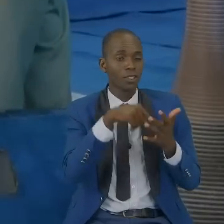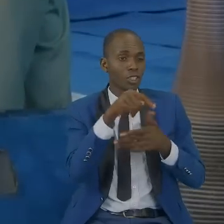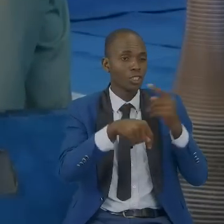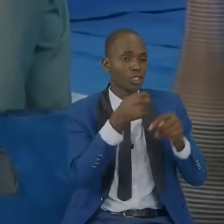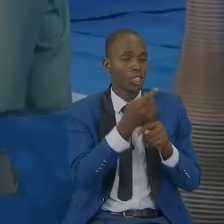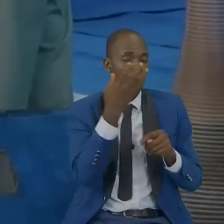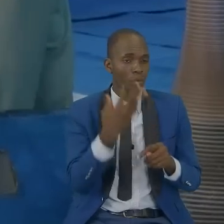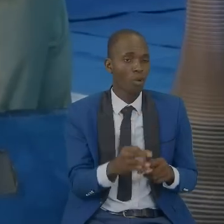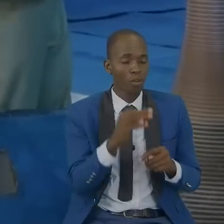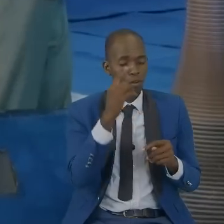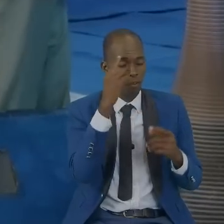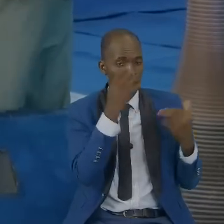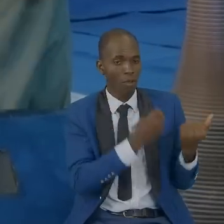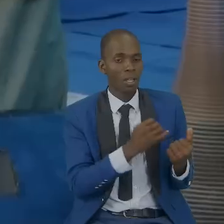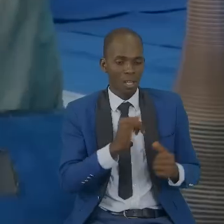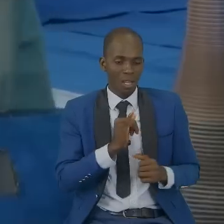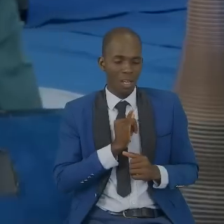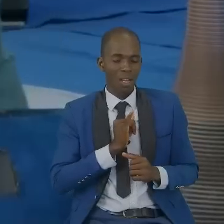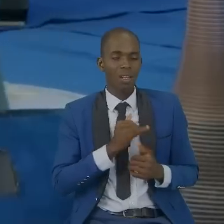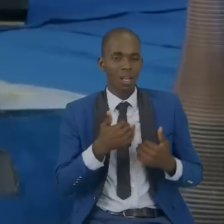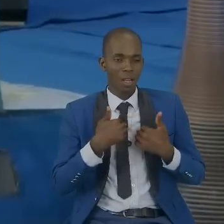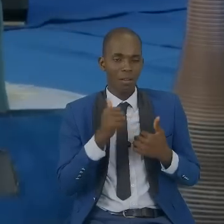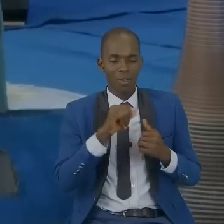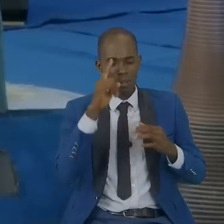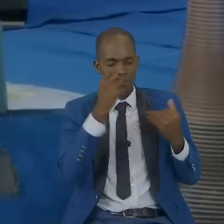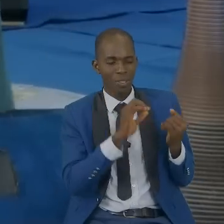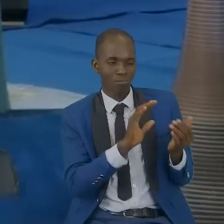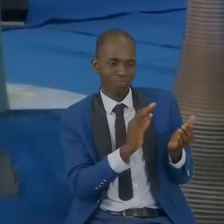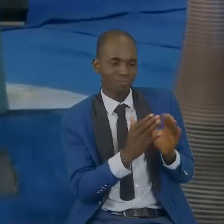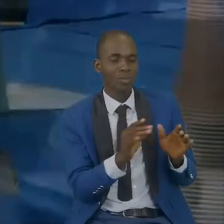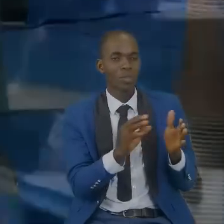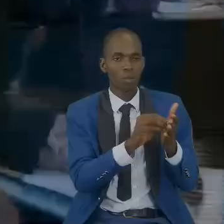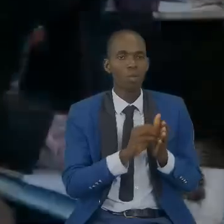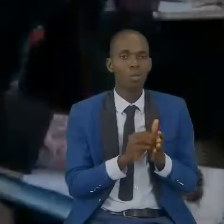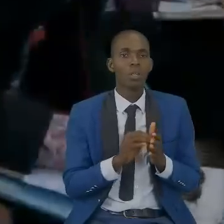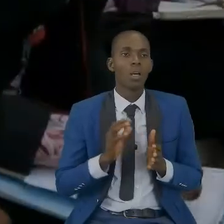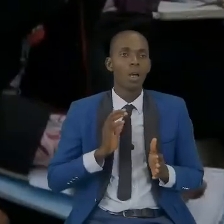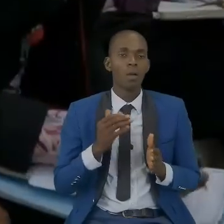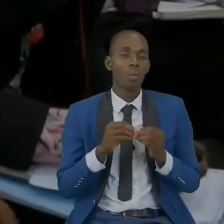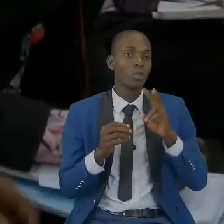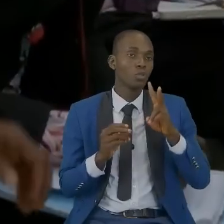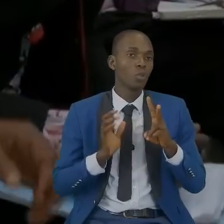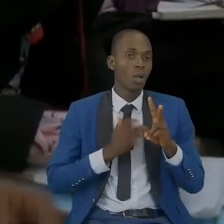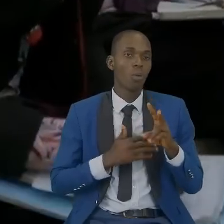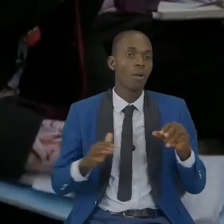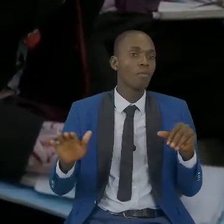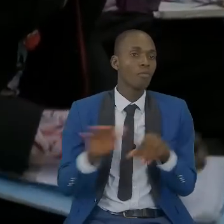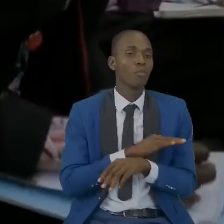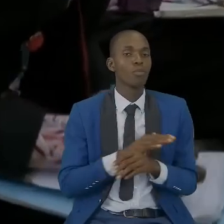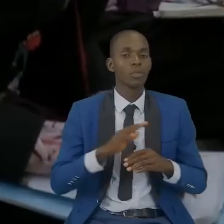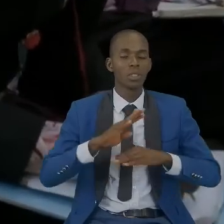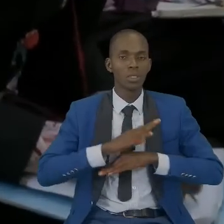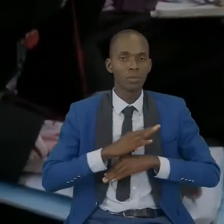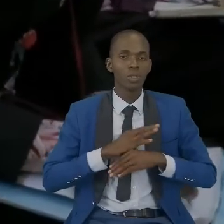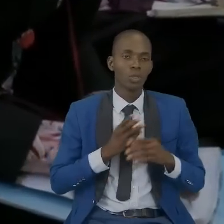like that. Similar faith. Number two, our full satisfaction through similar